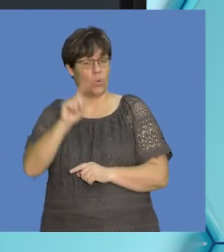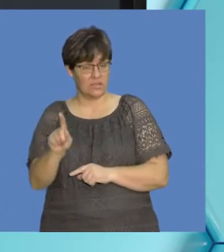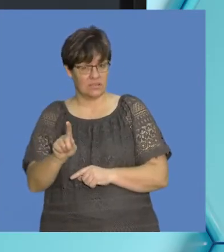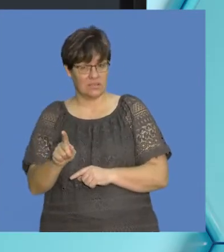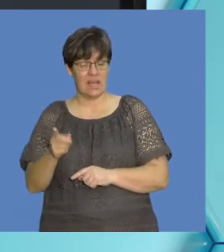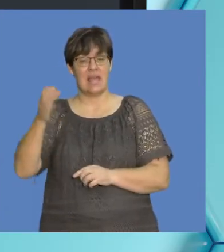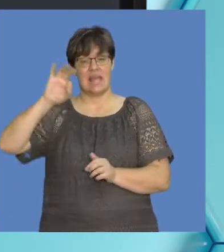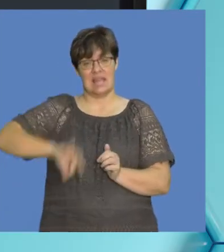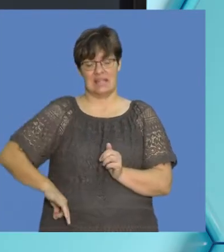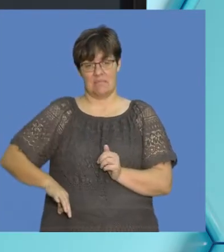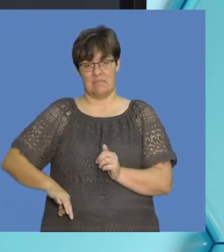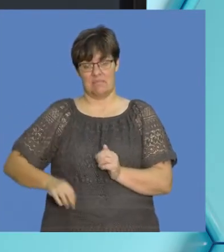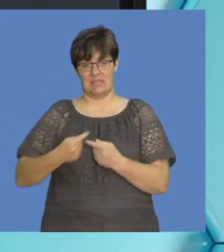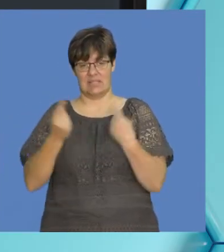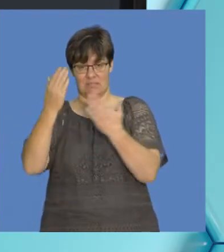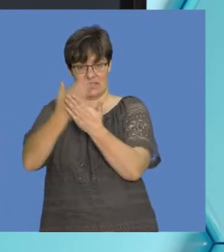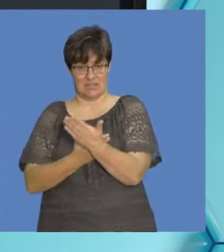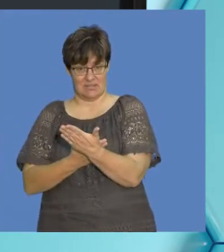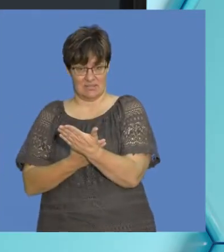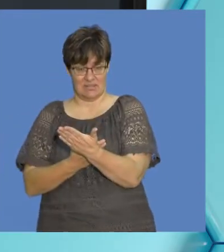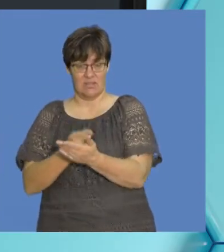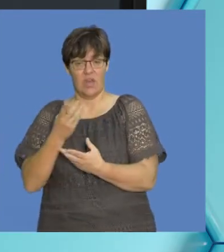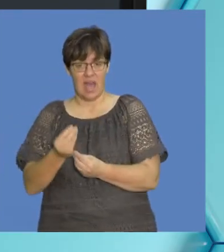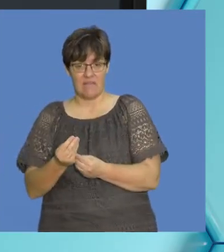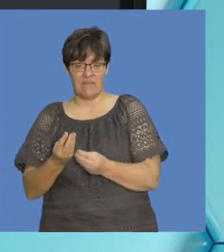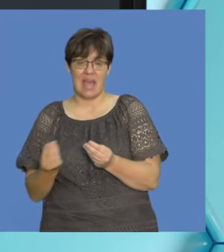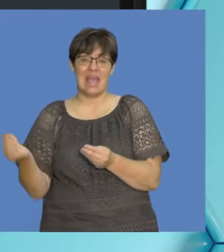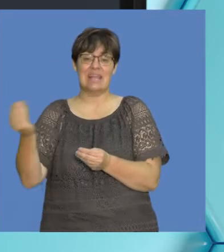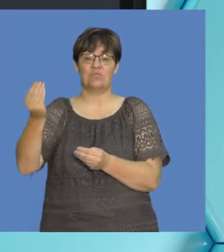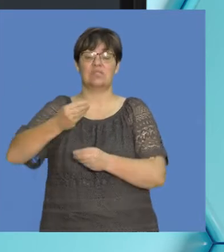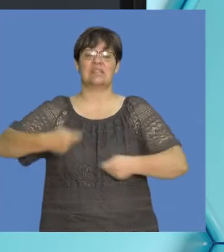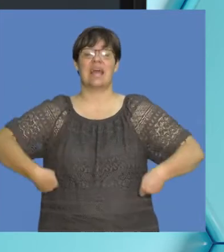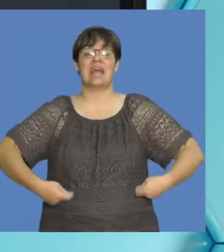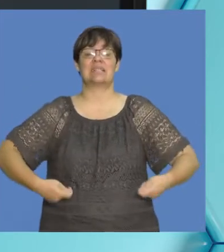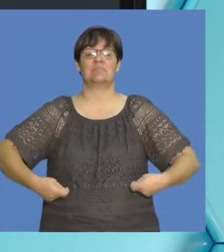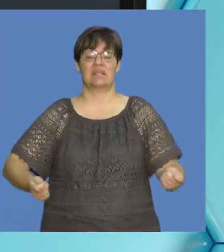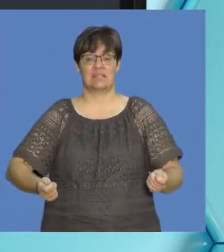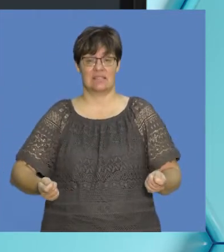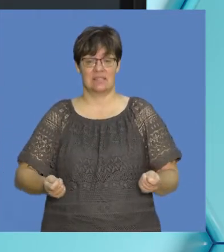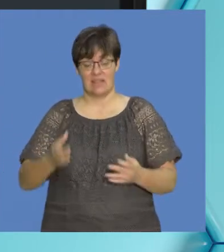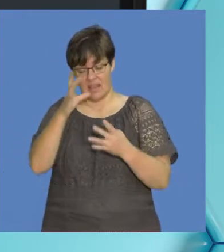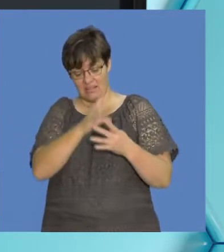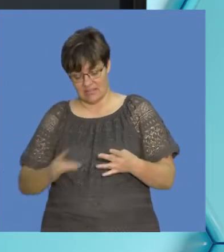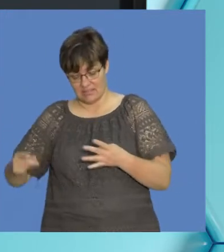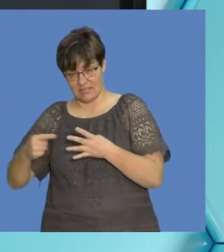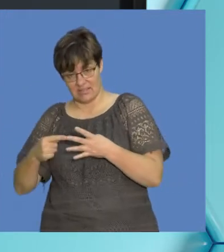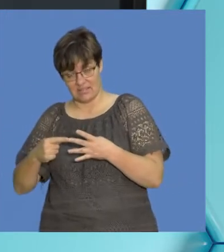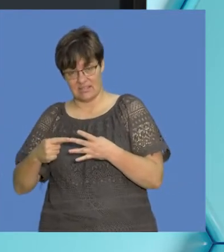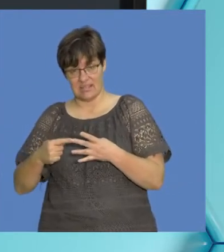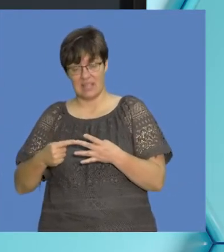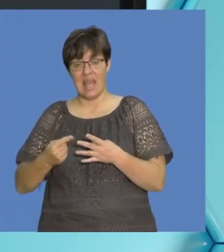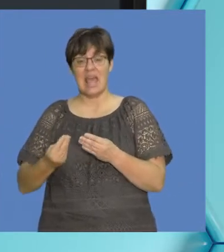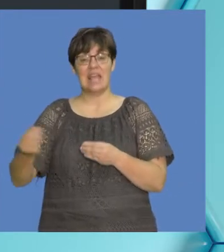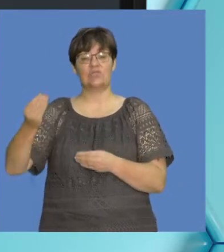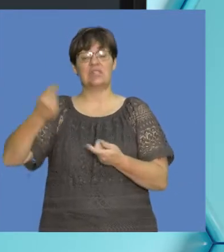income statement. And there you have interest expense. And one of the components of interest